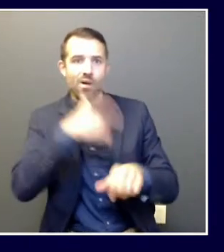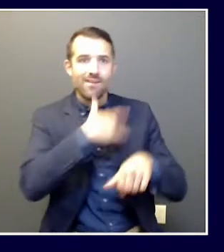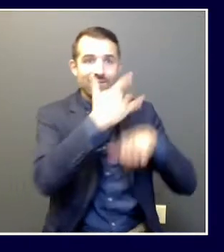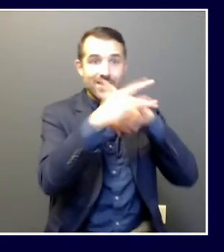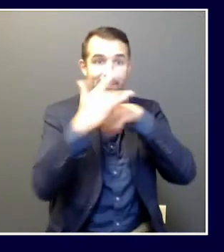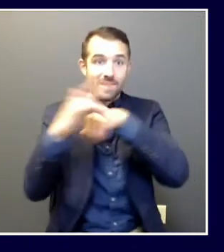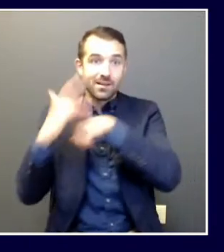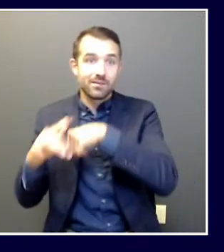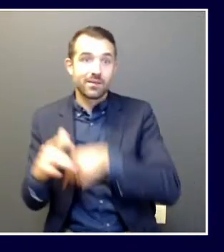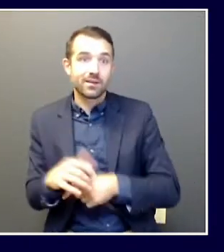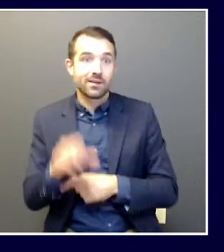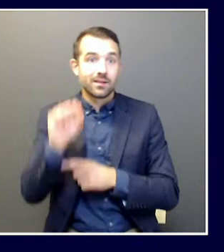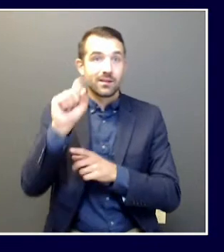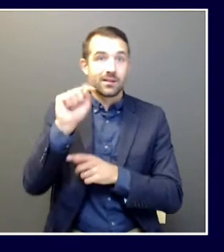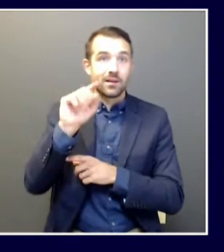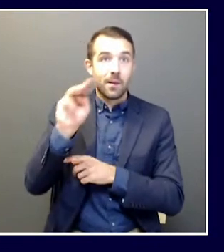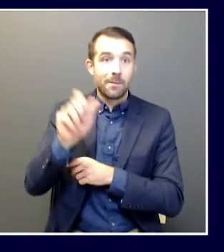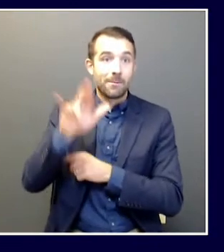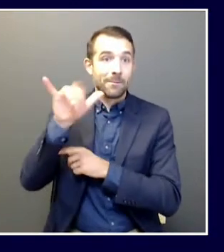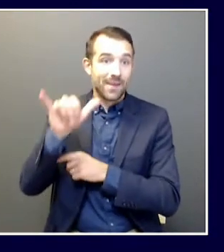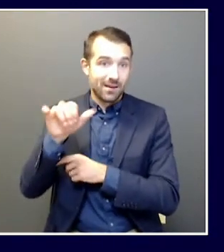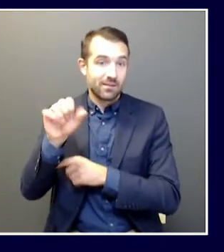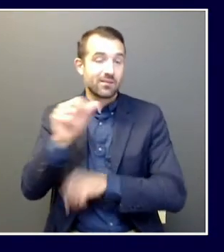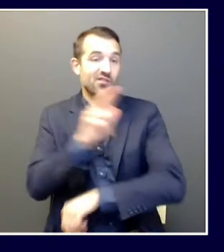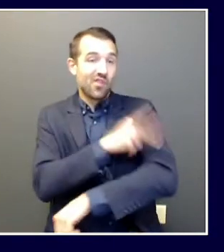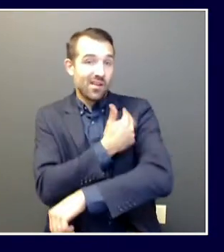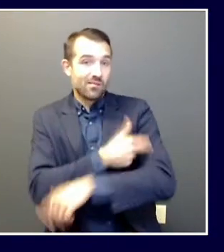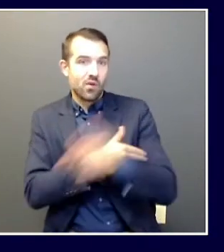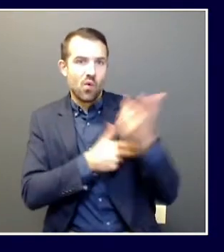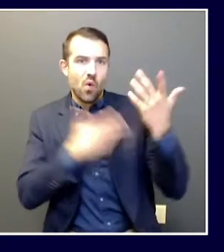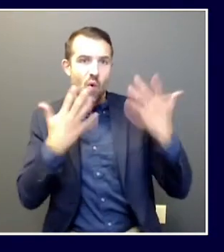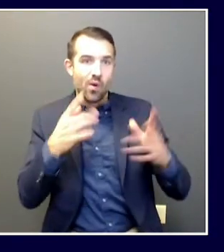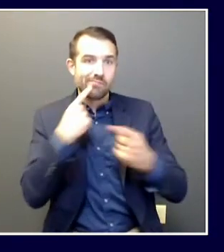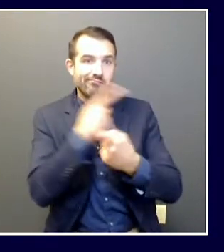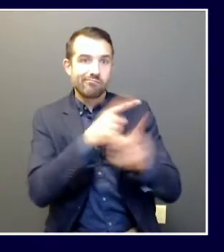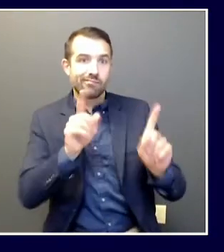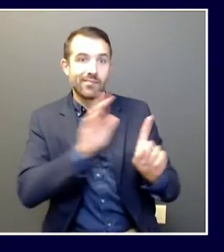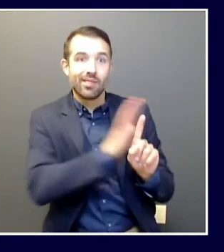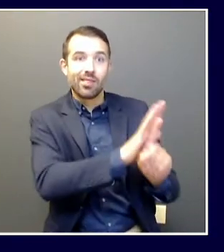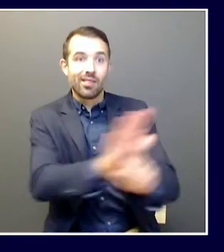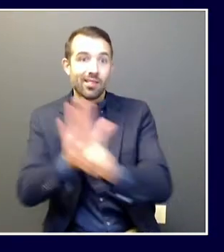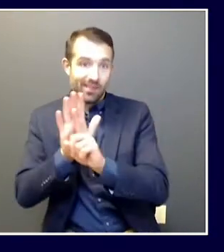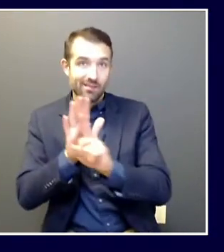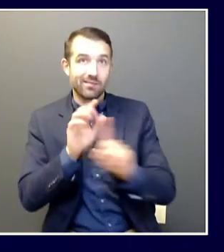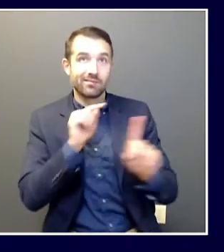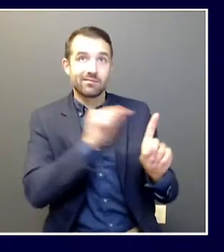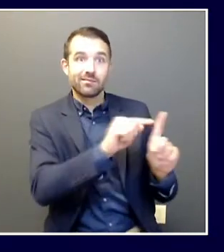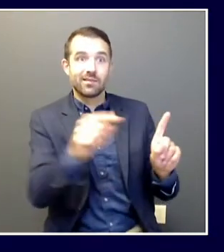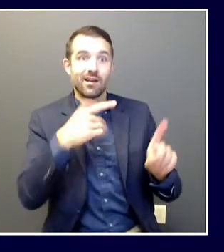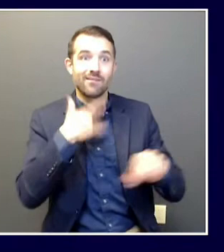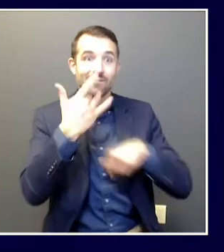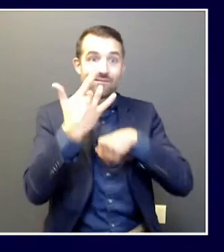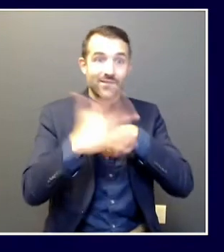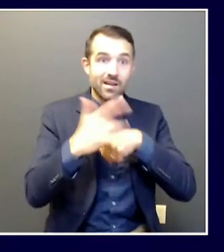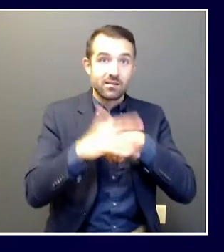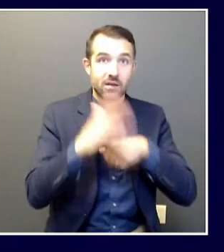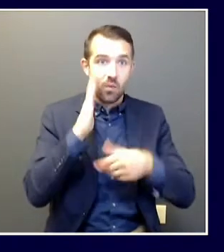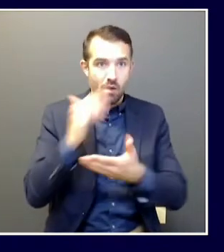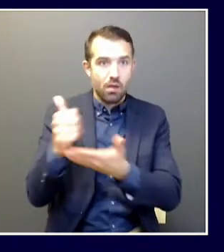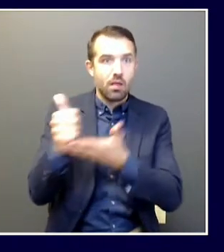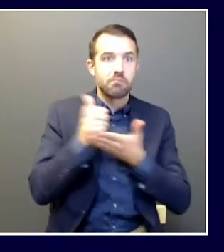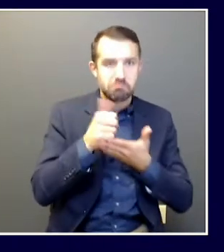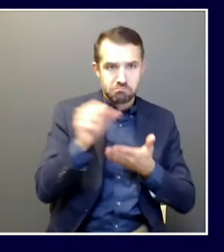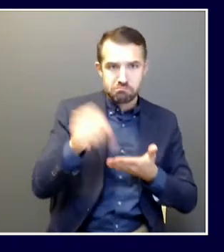own statement talking about its capacity and its ability to help. It is in the Lewis and Auburn area. We are looking at regional